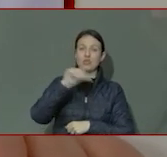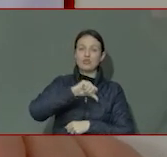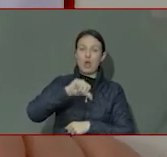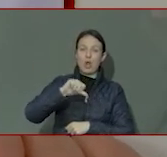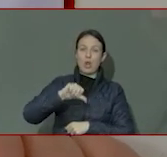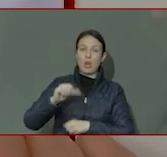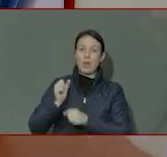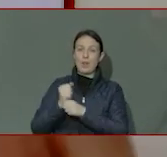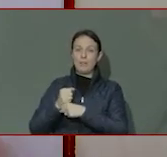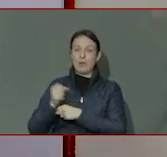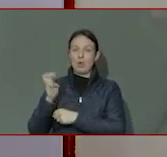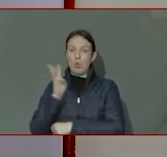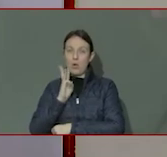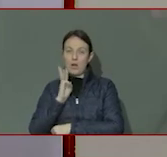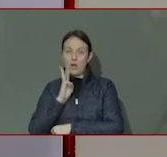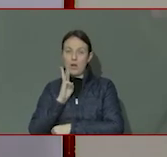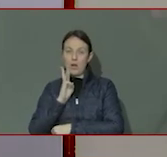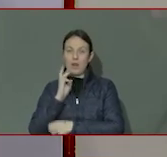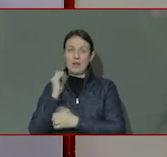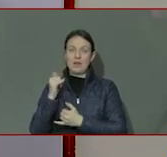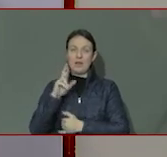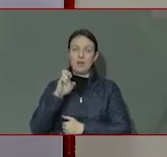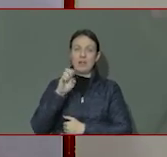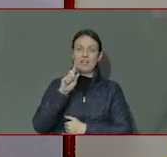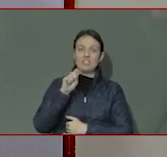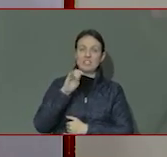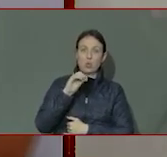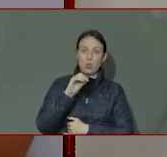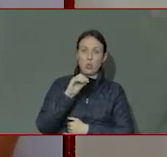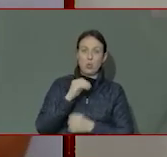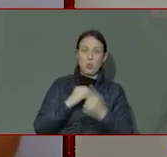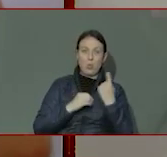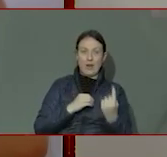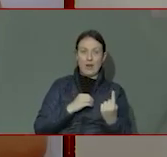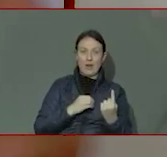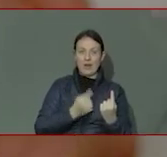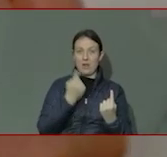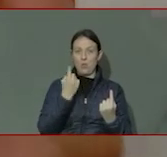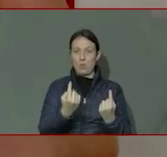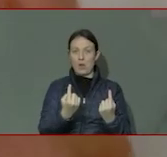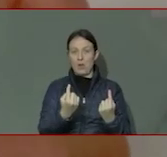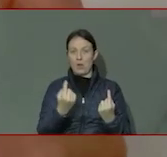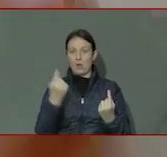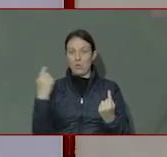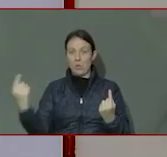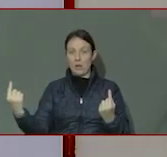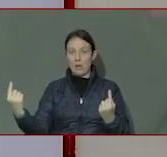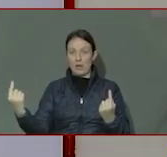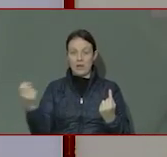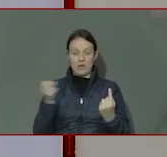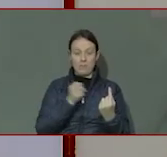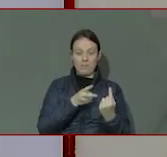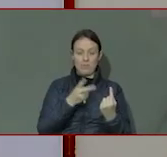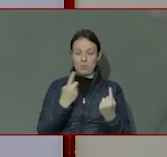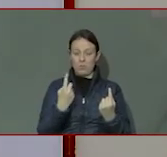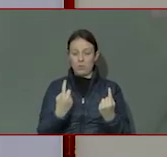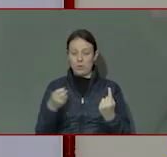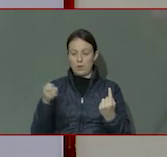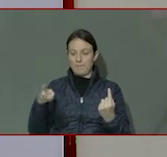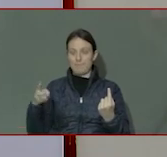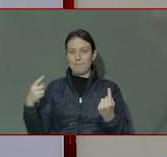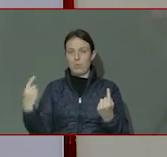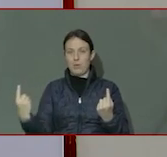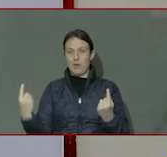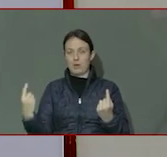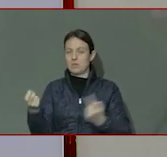ratio in which they reacted? It is a 1 to 1 to 1 to 1 ratio. So